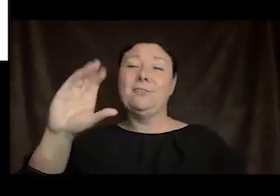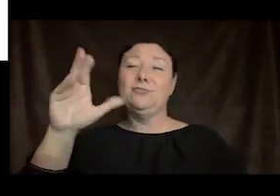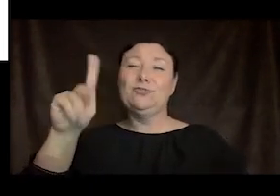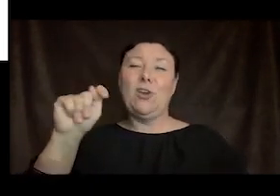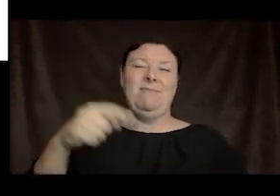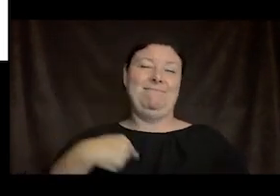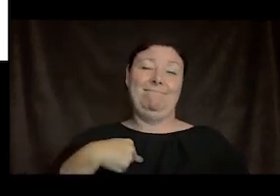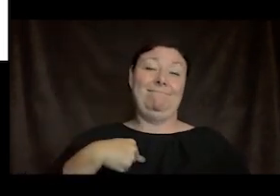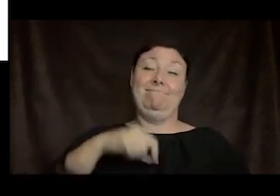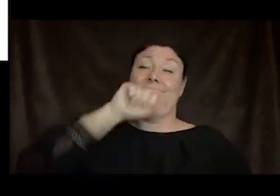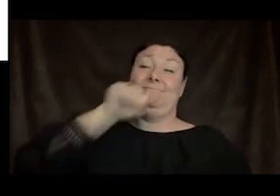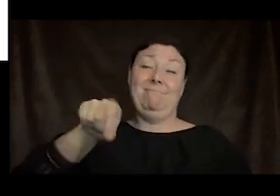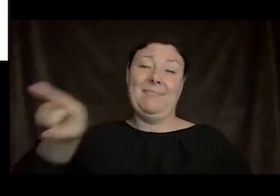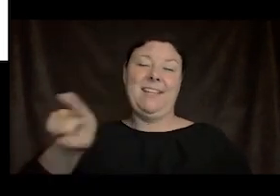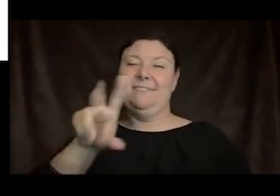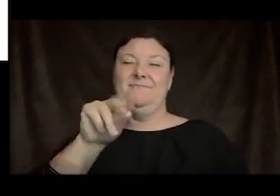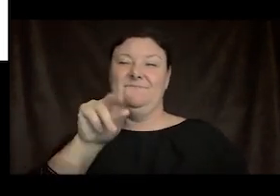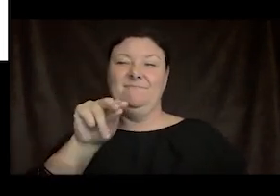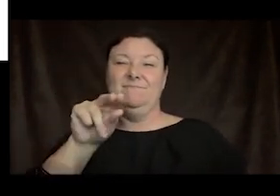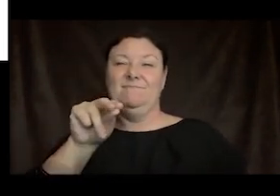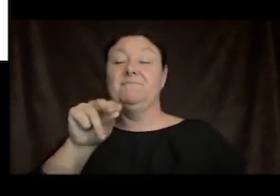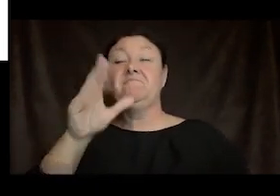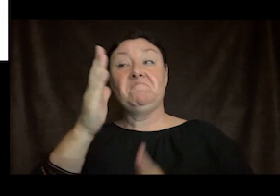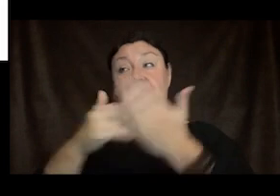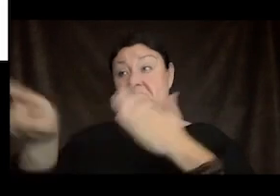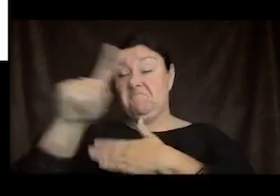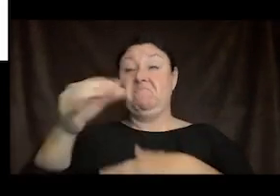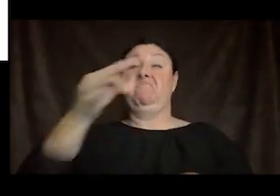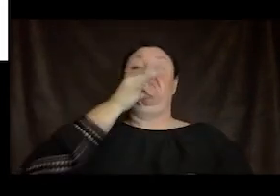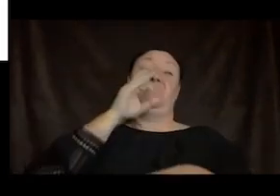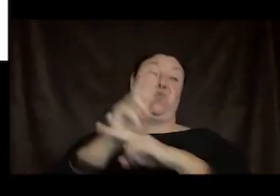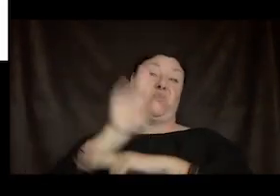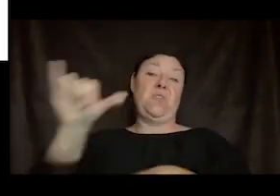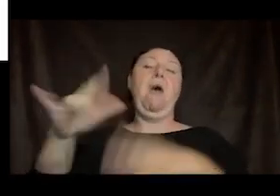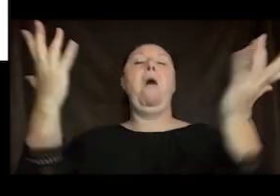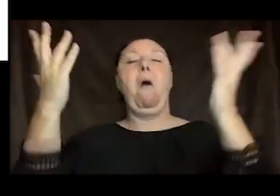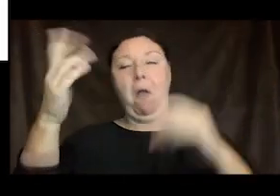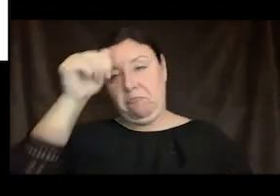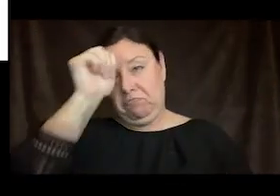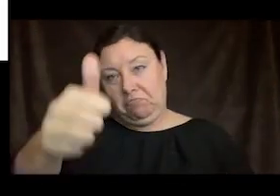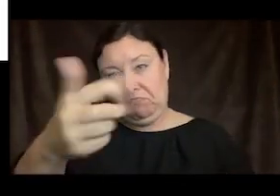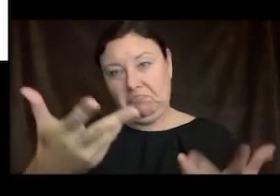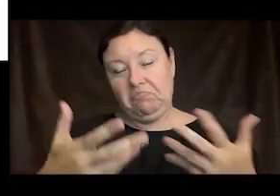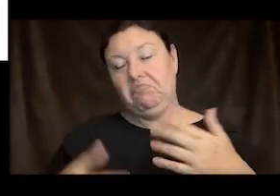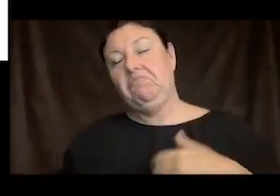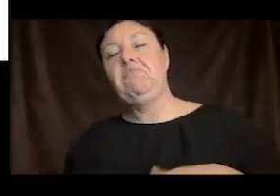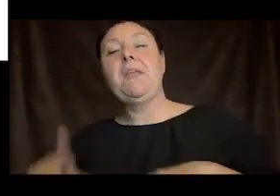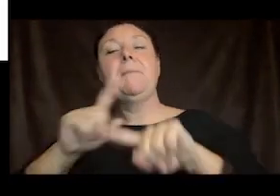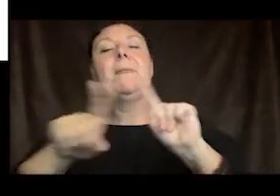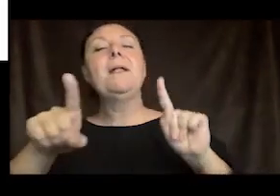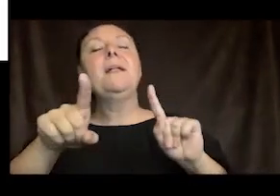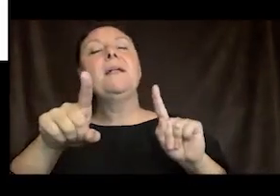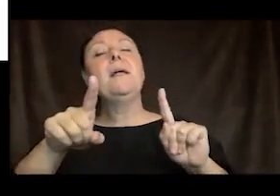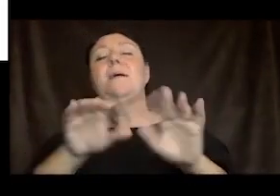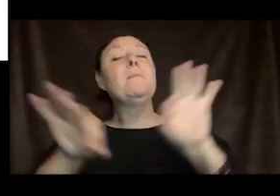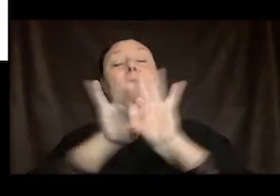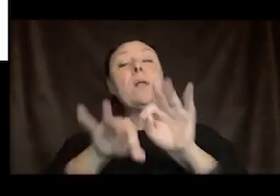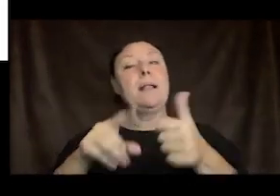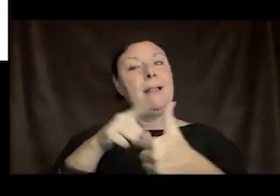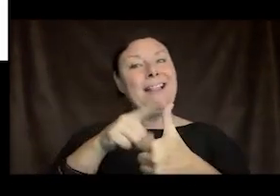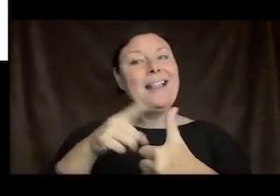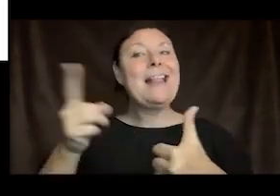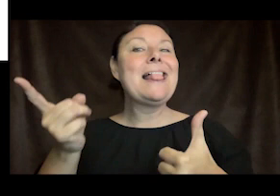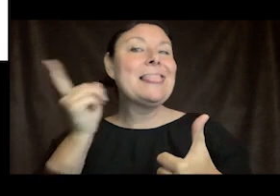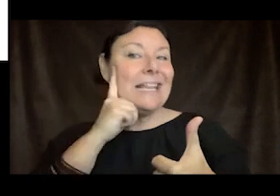that one going, but hopefully some of you out there have the expertise and have done well with it. The bottom line is you want to listen